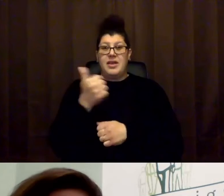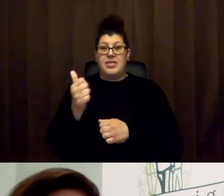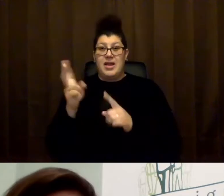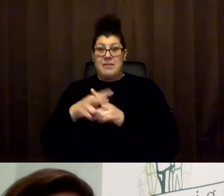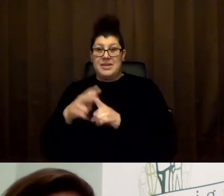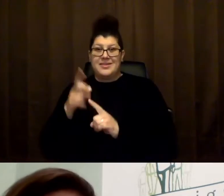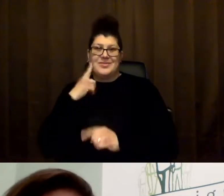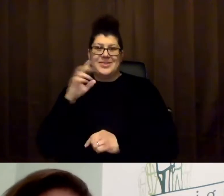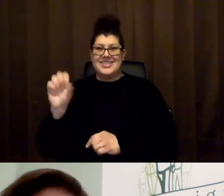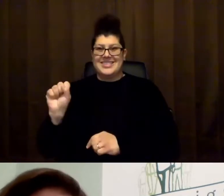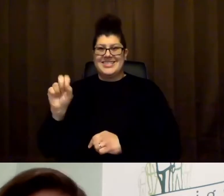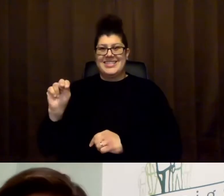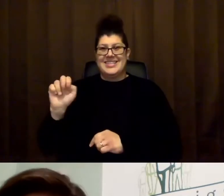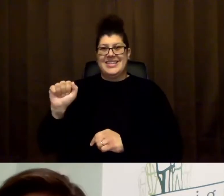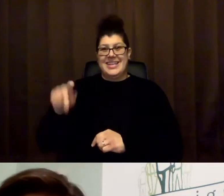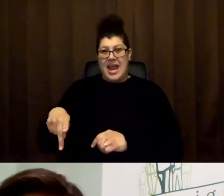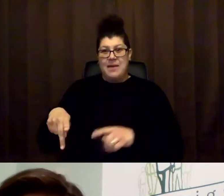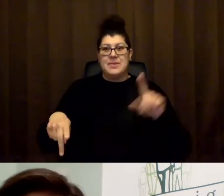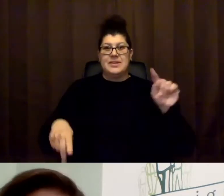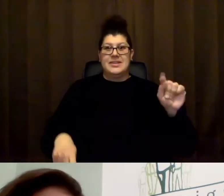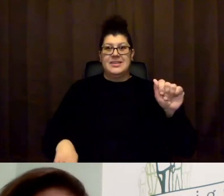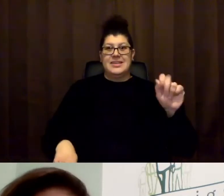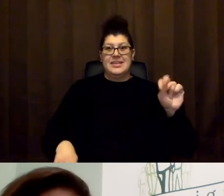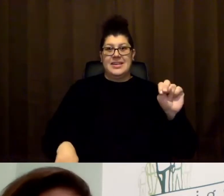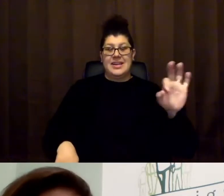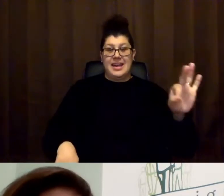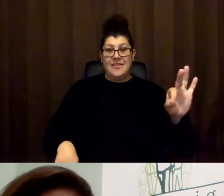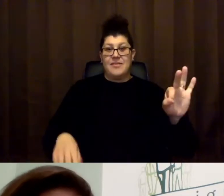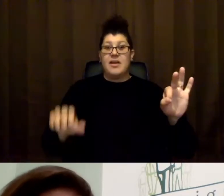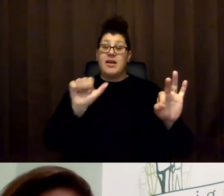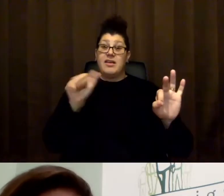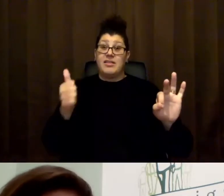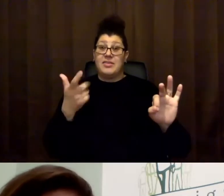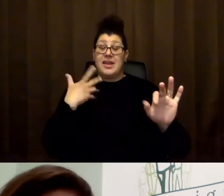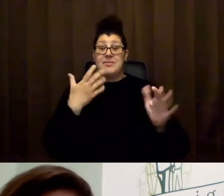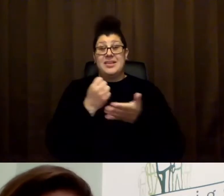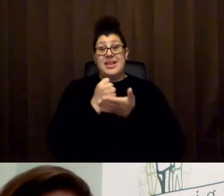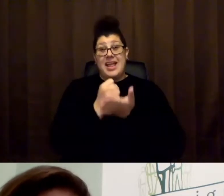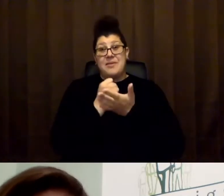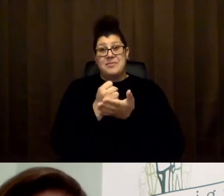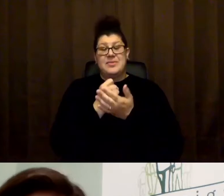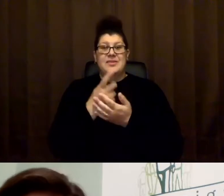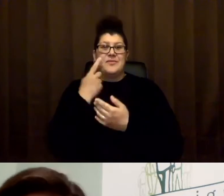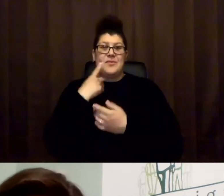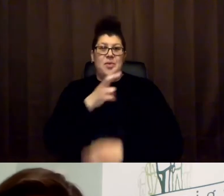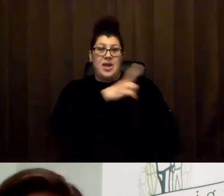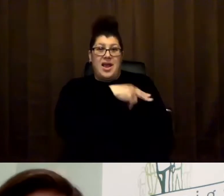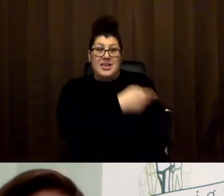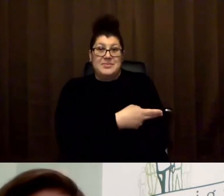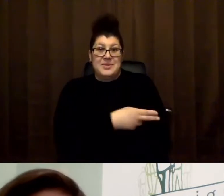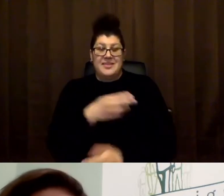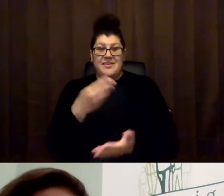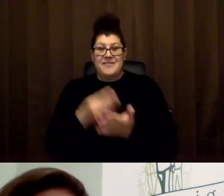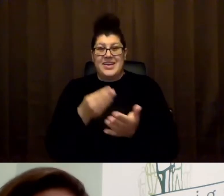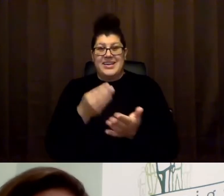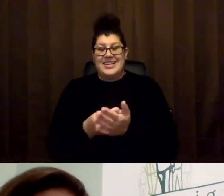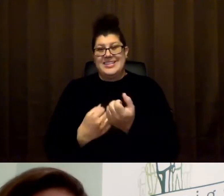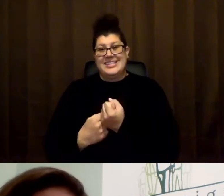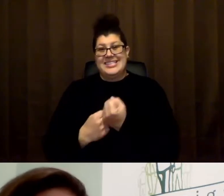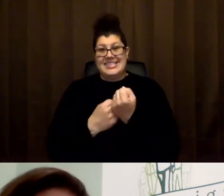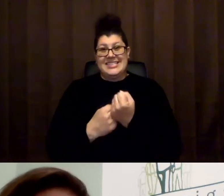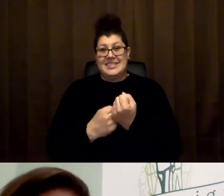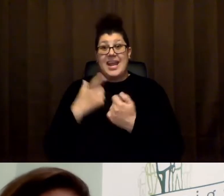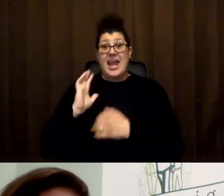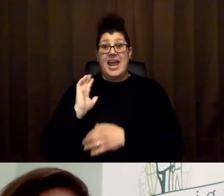SNAP and TANF, and we like to help people apply for hospital financial assistance as well. Our organization